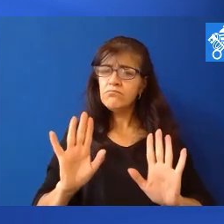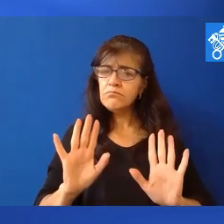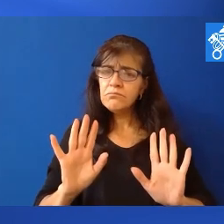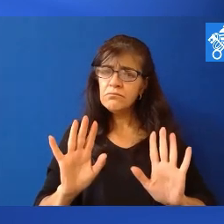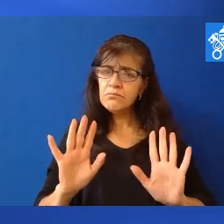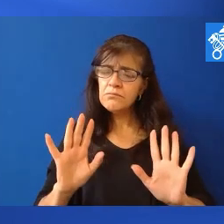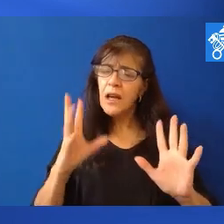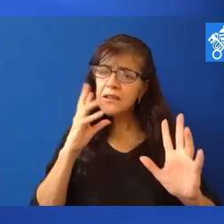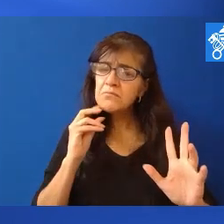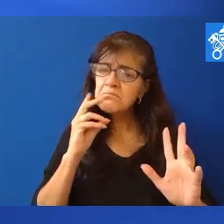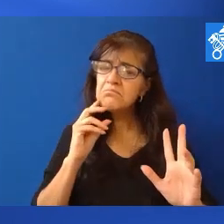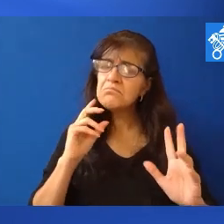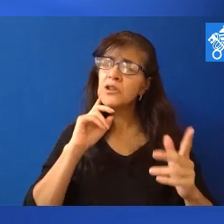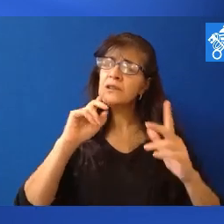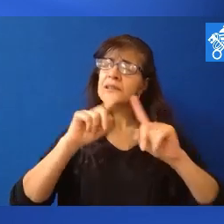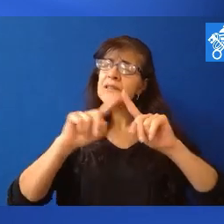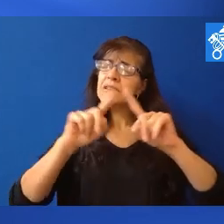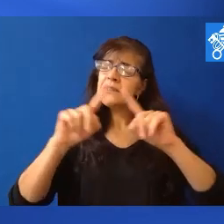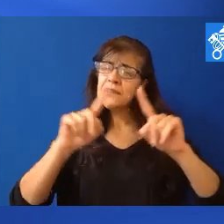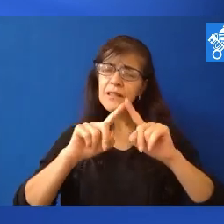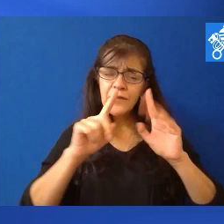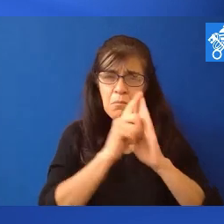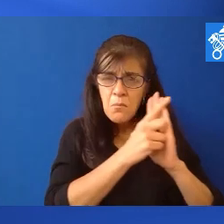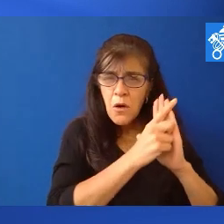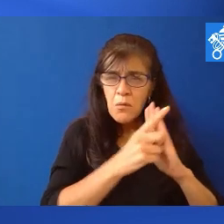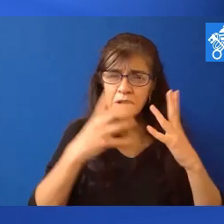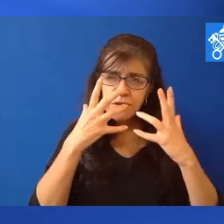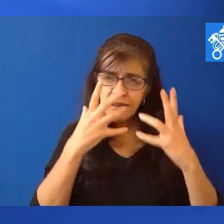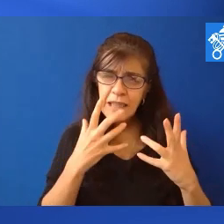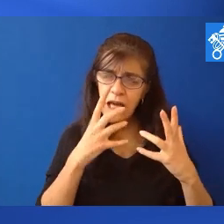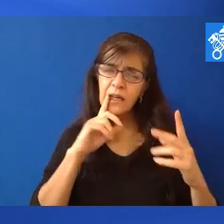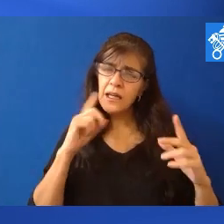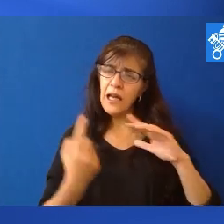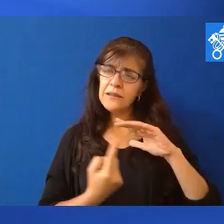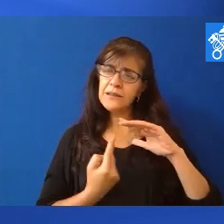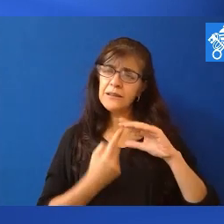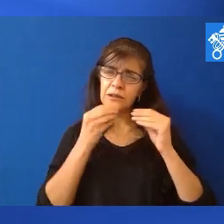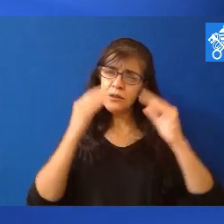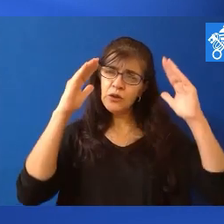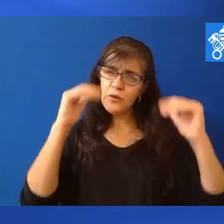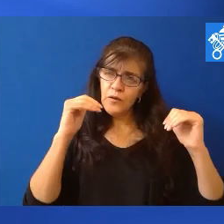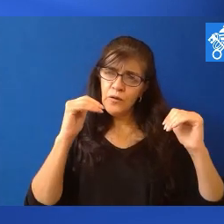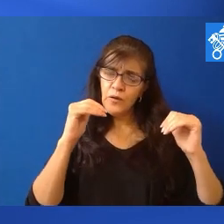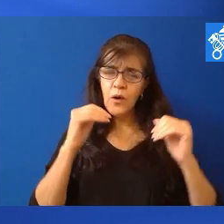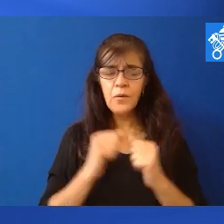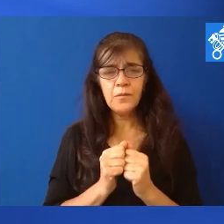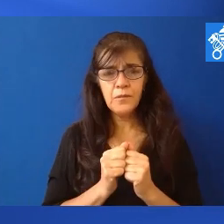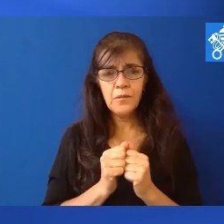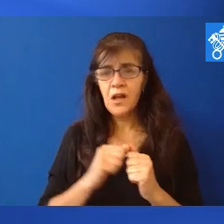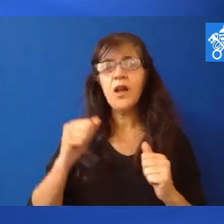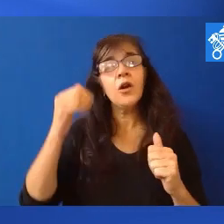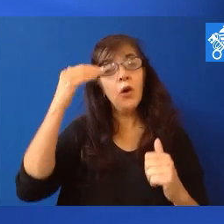to experience moments of sadness and desolation, but we must be confident and sure that the Lord